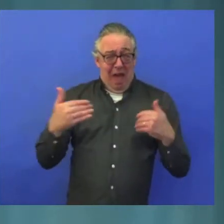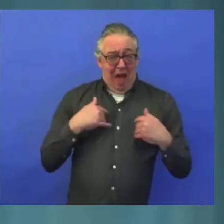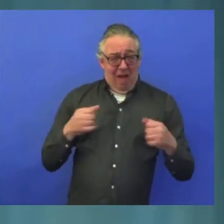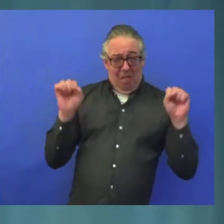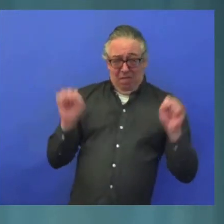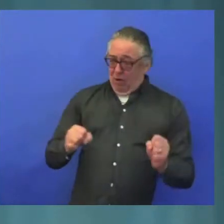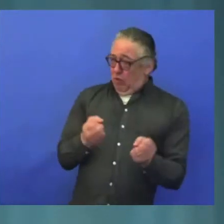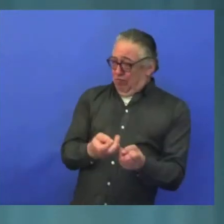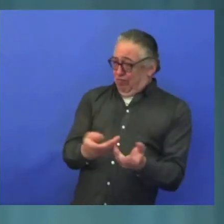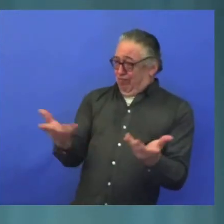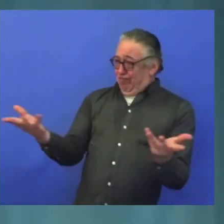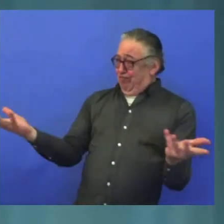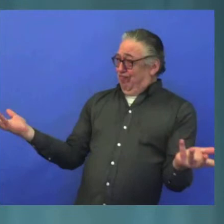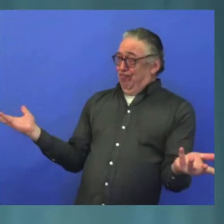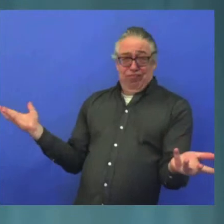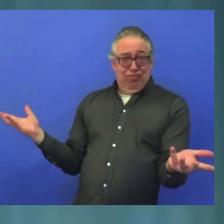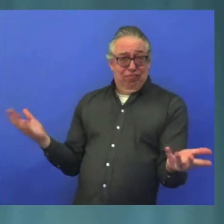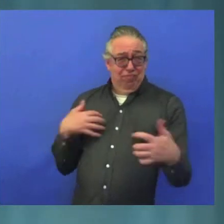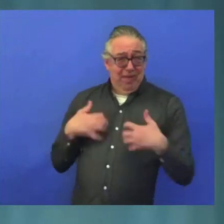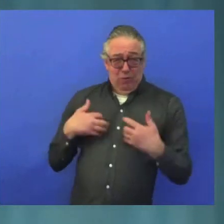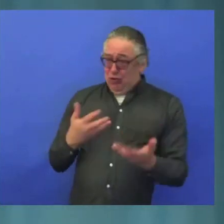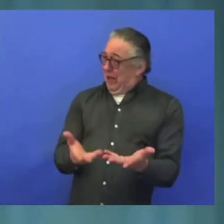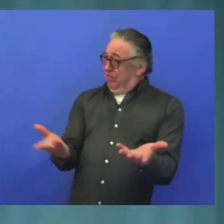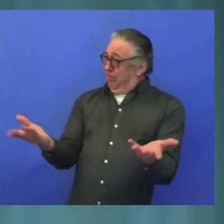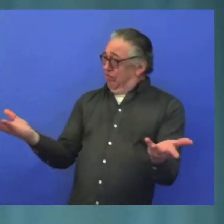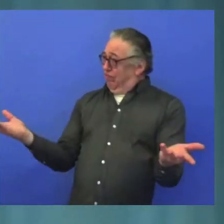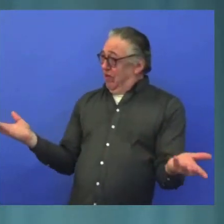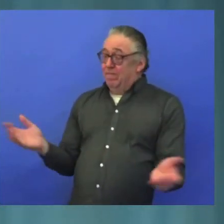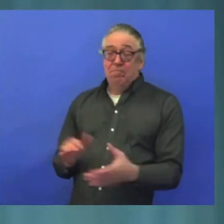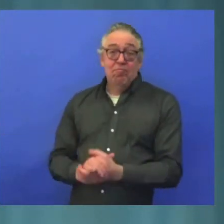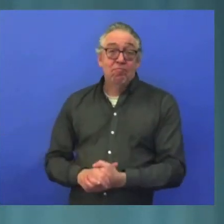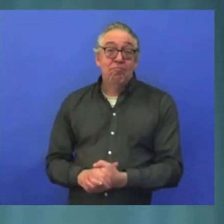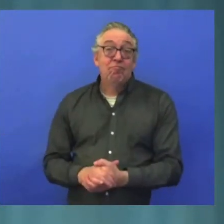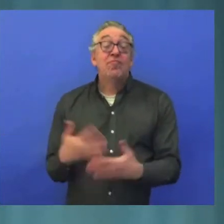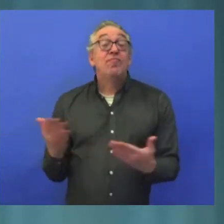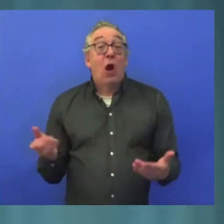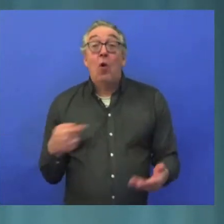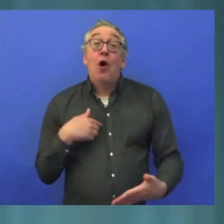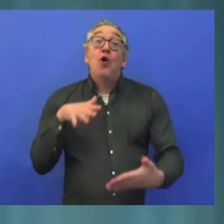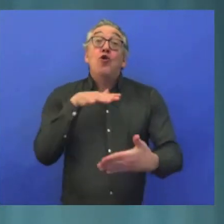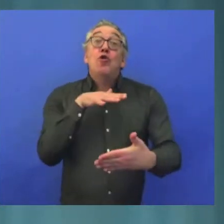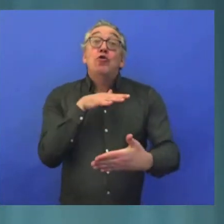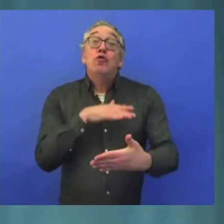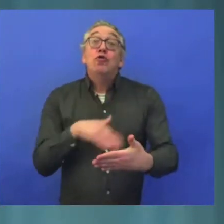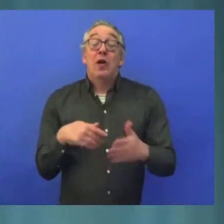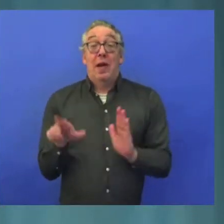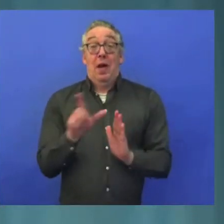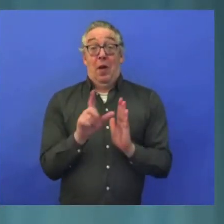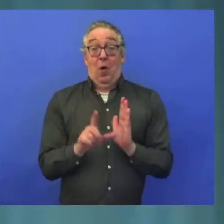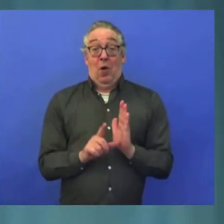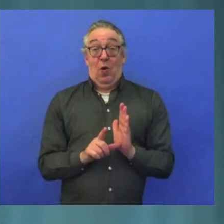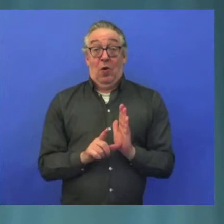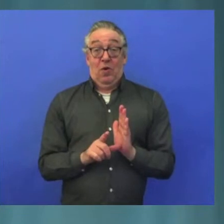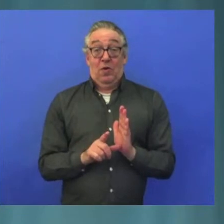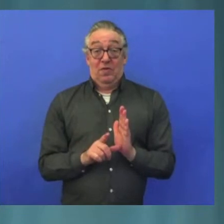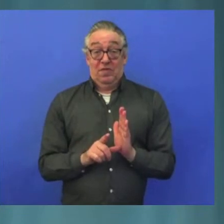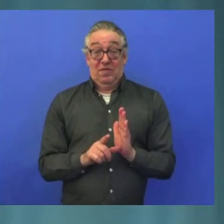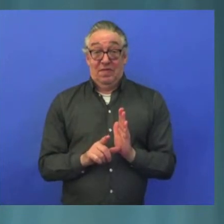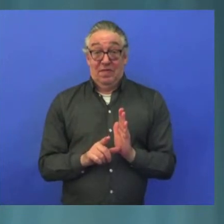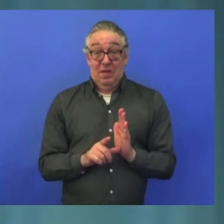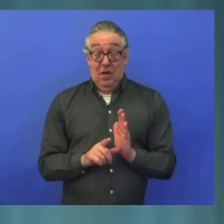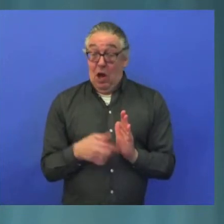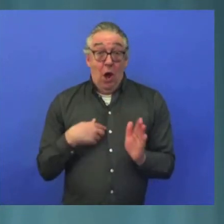After my studying of laws, where I was quite fast because of my ability of learning content very